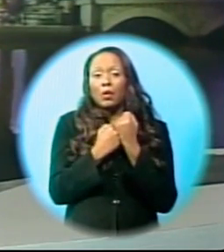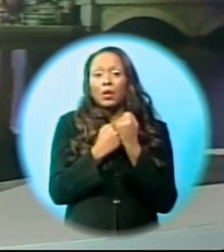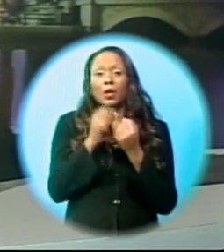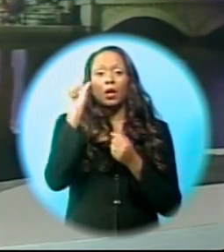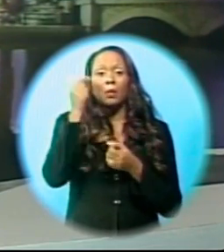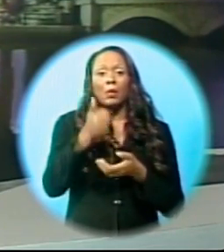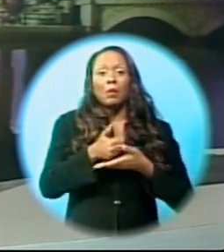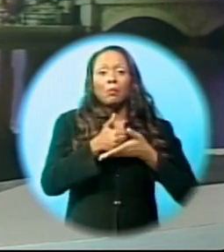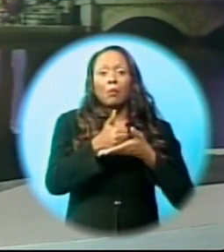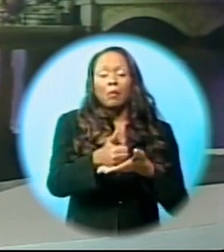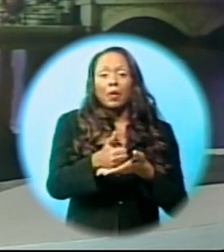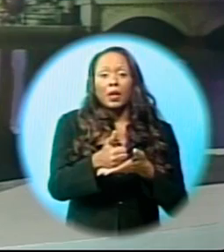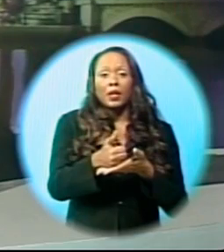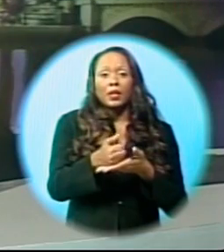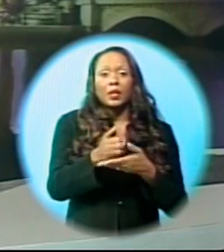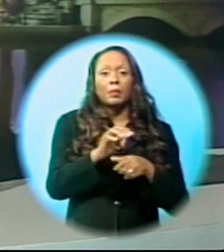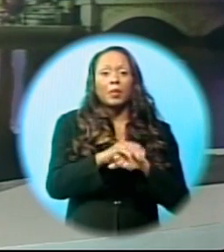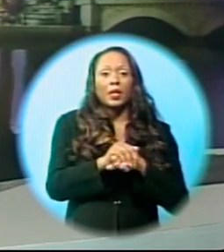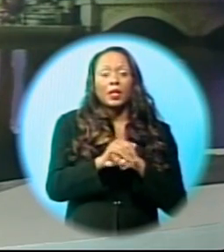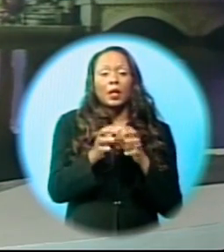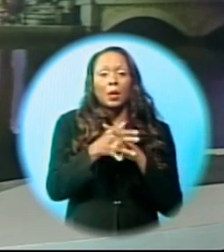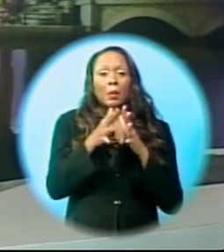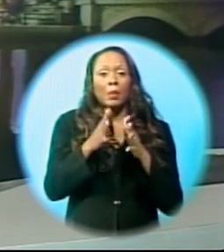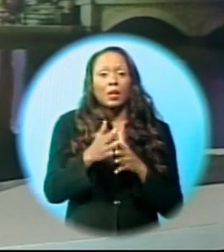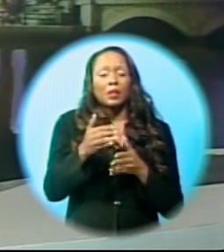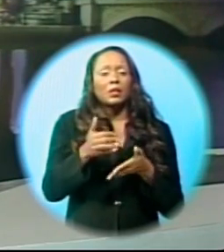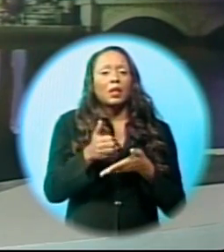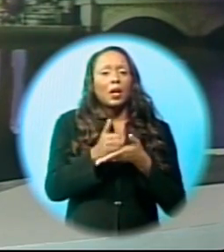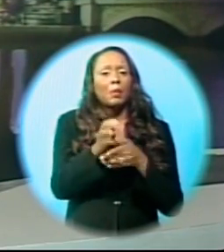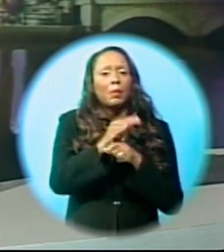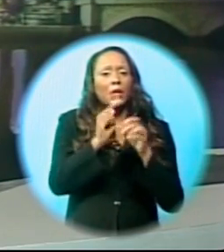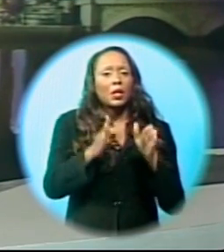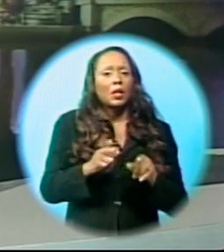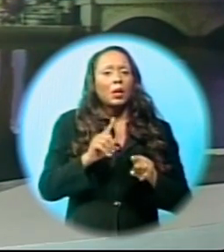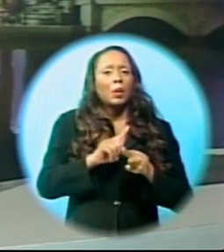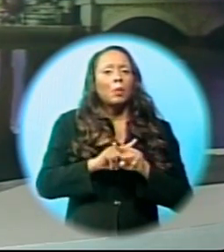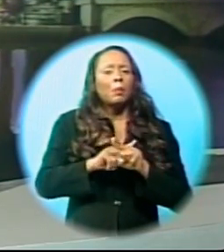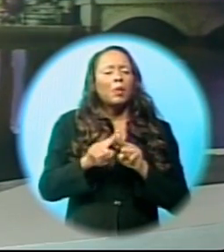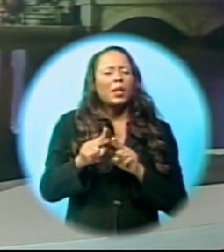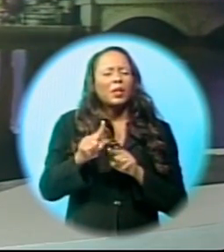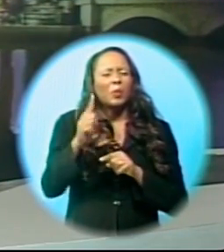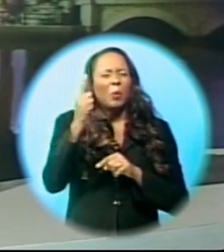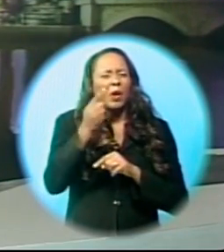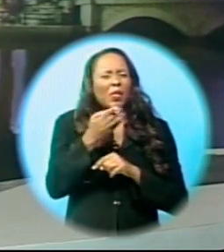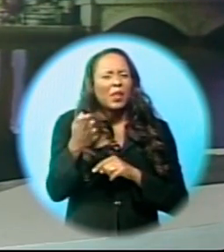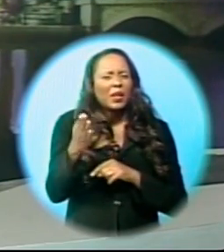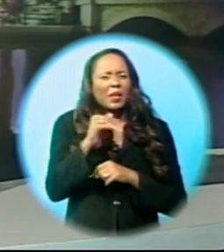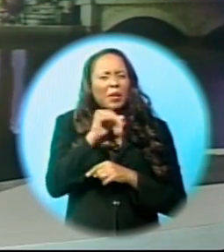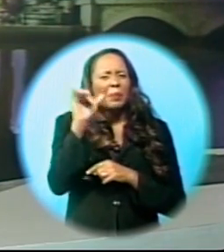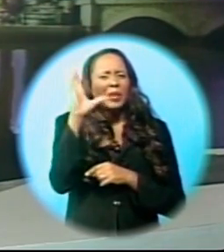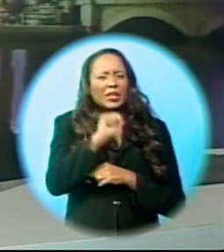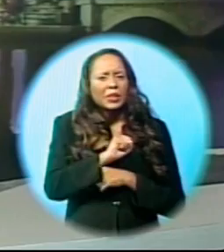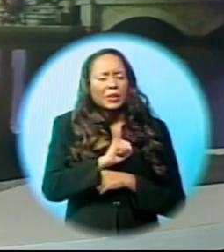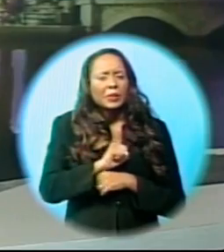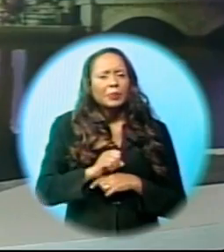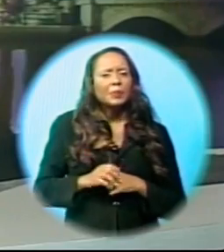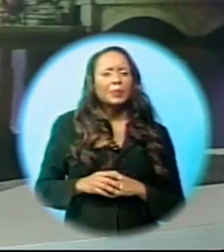in the BICO saga to protect the assets of Barbadians, it has stopped short in one respect.